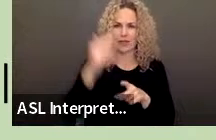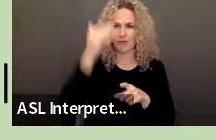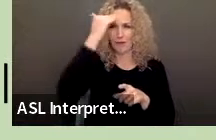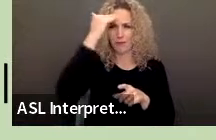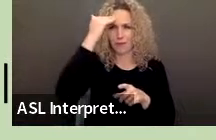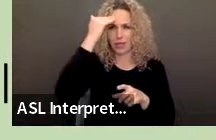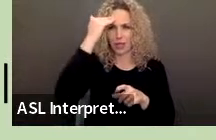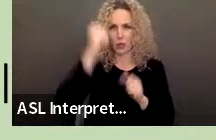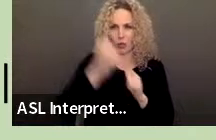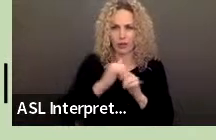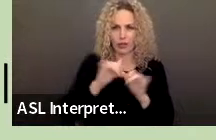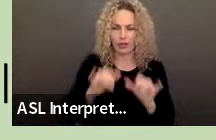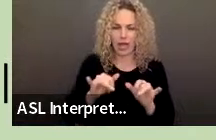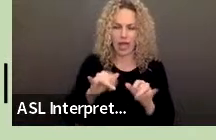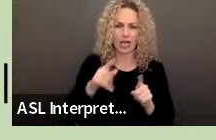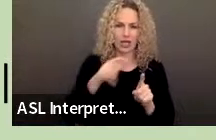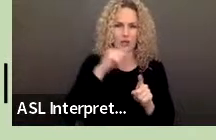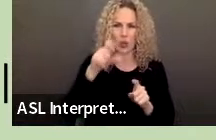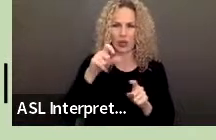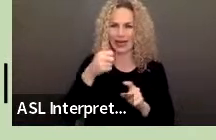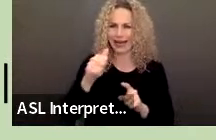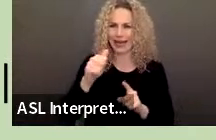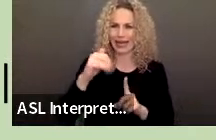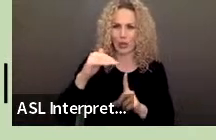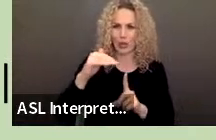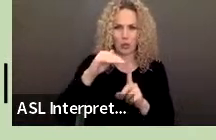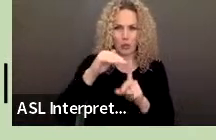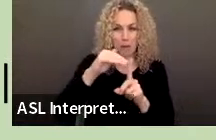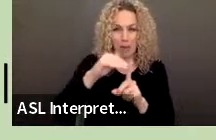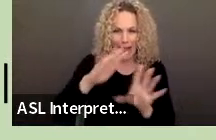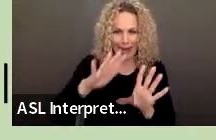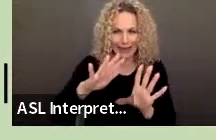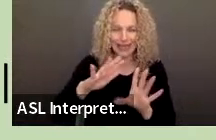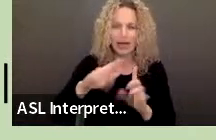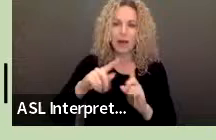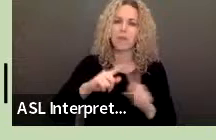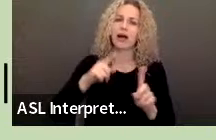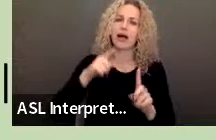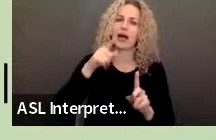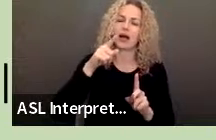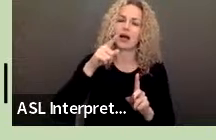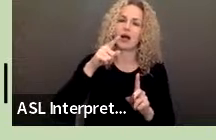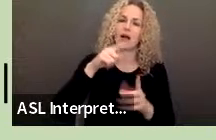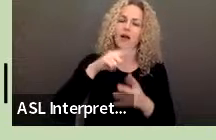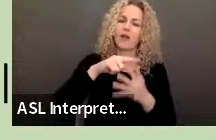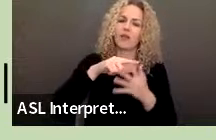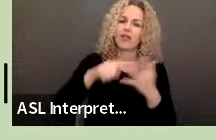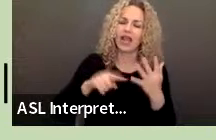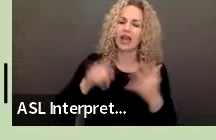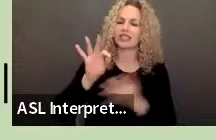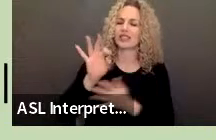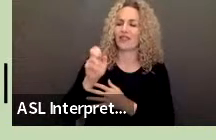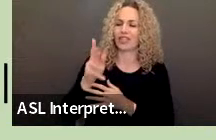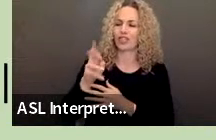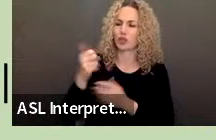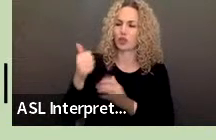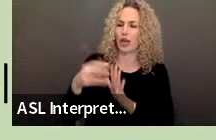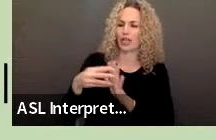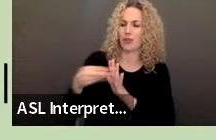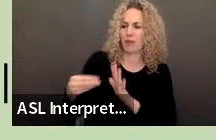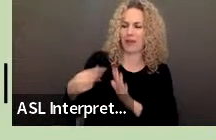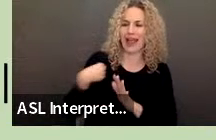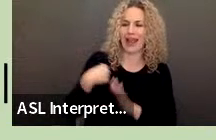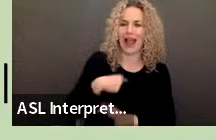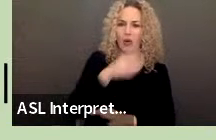with, and you don't need any reminding of. But those are also features that we are trying to have at our farm. So for